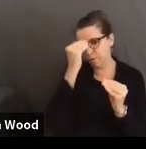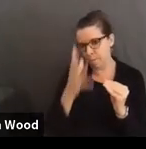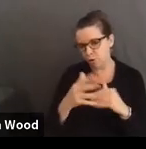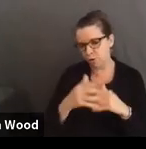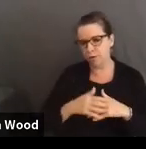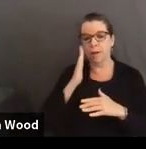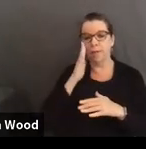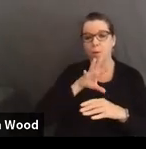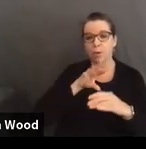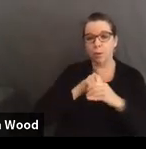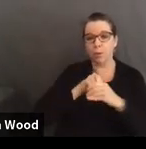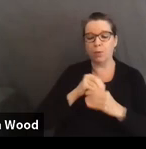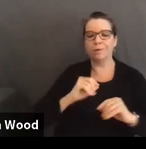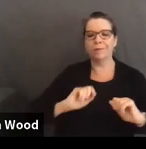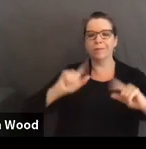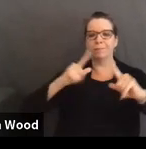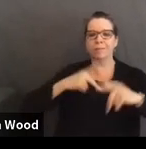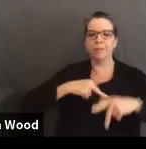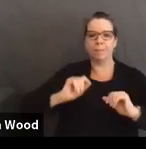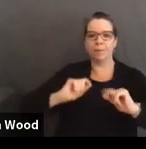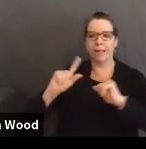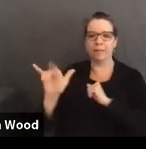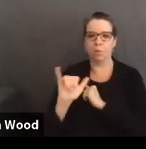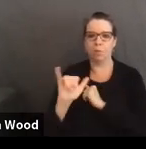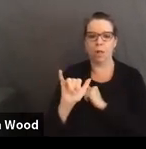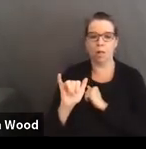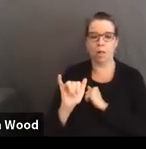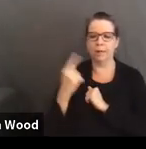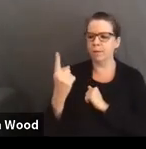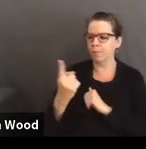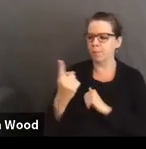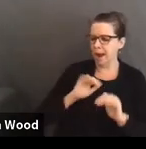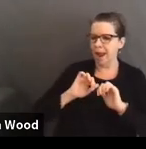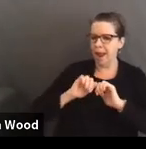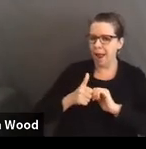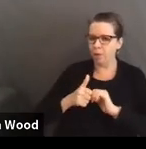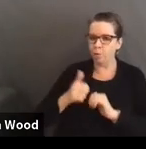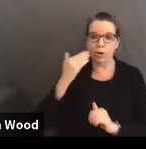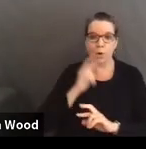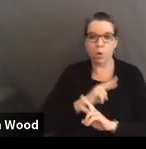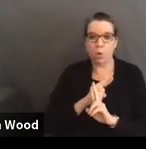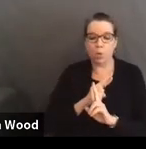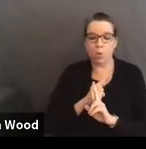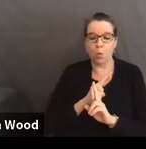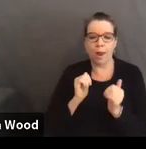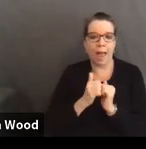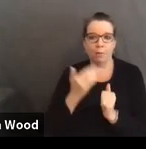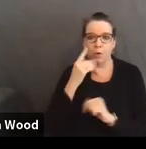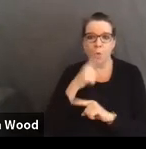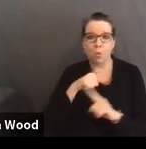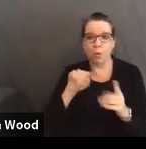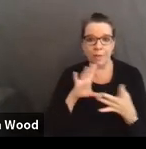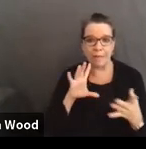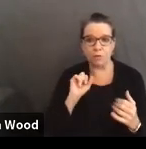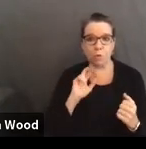include the slides as well. And there's a question about how will we know when materials are released, or can we see them